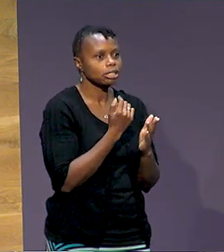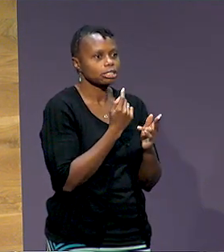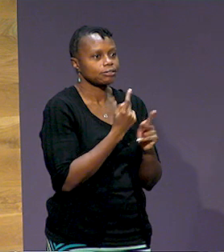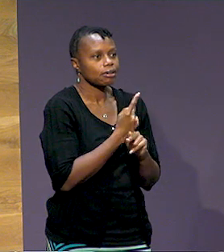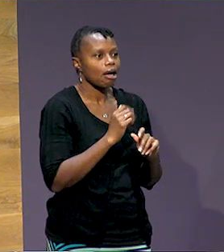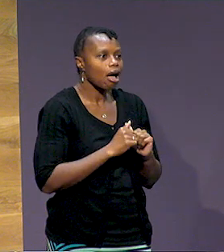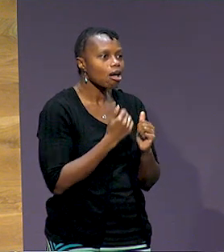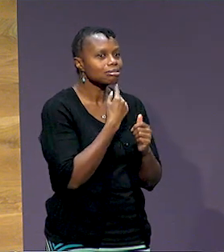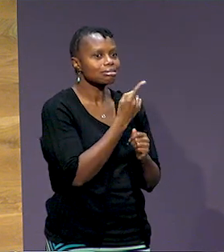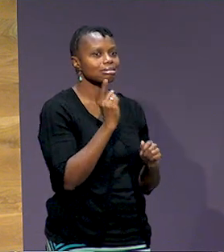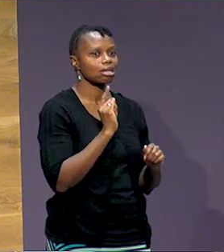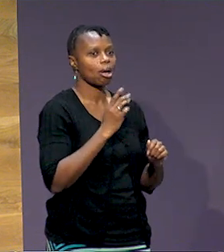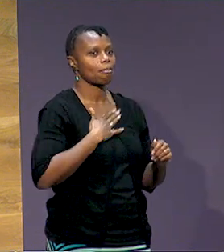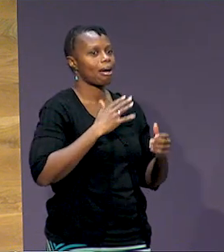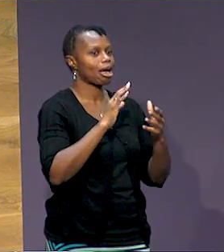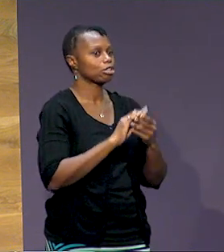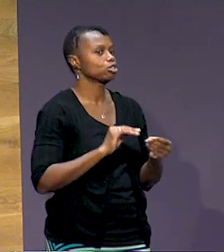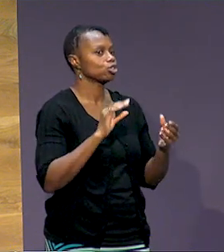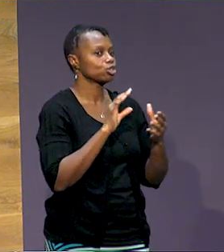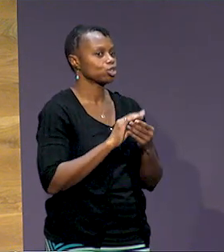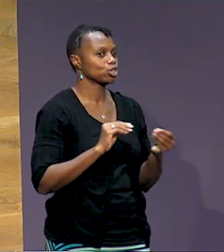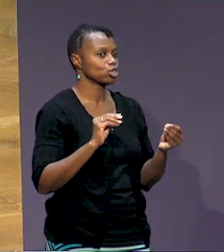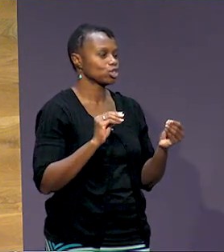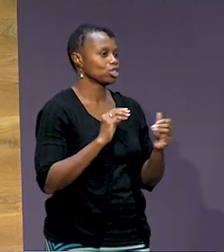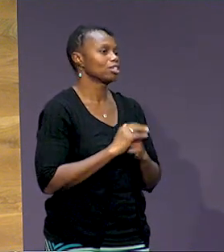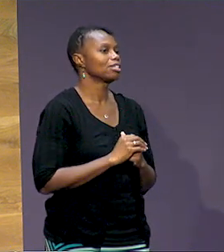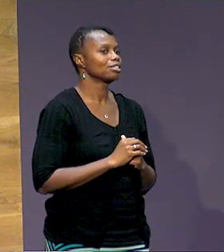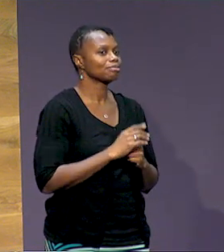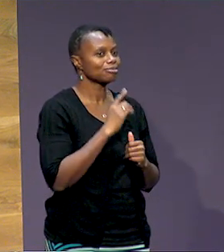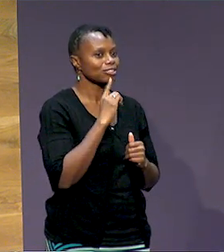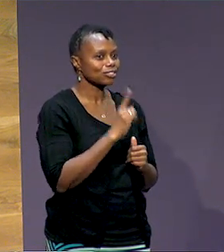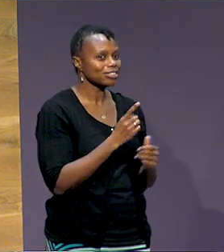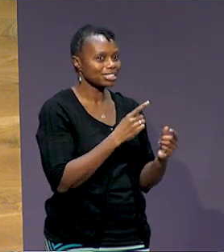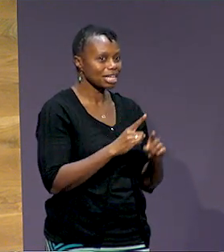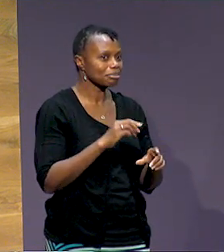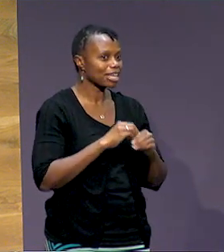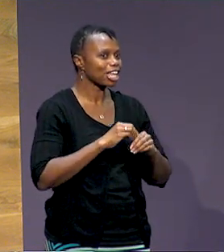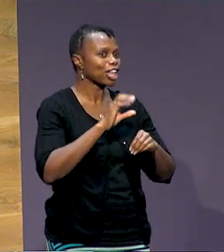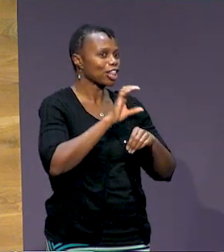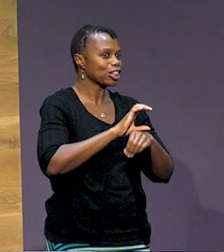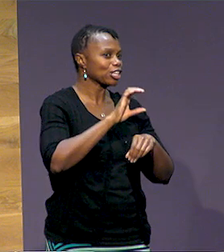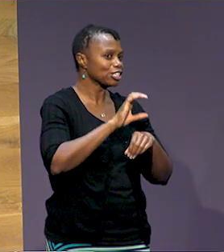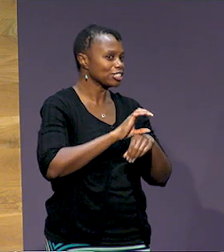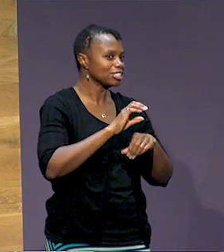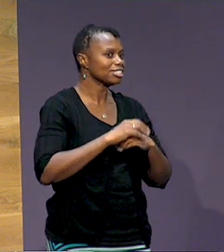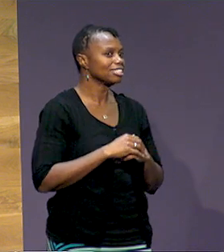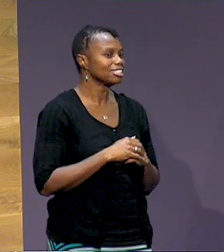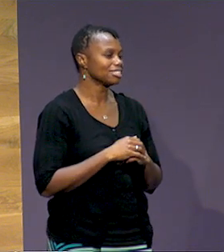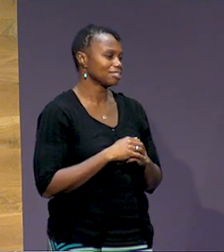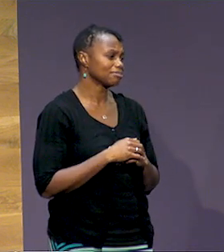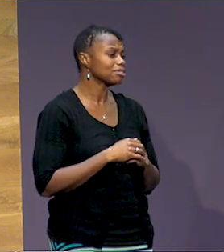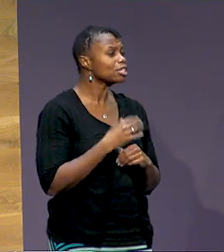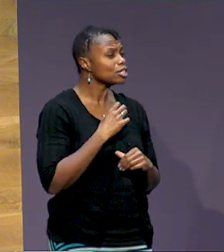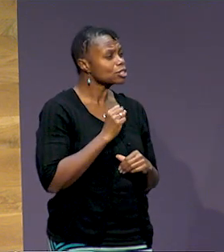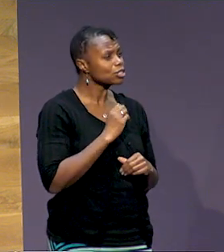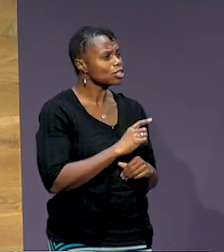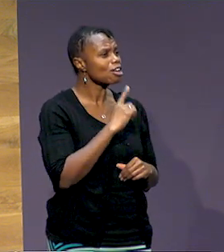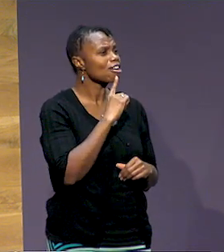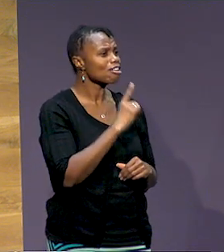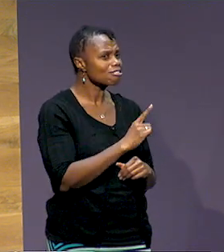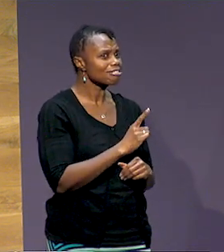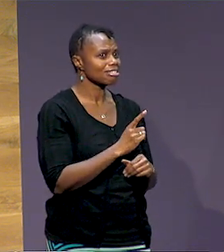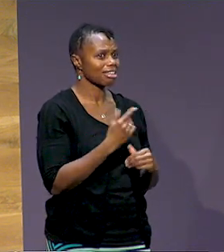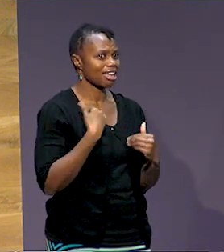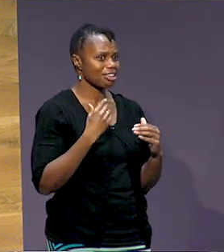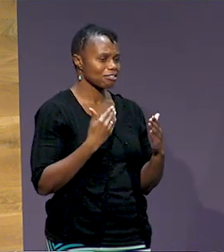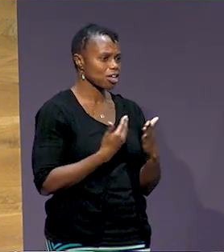that in my mind were stories that were typically kept within the church walls. I saw a new avenue to take storytelling outside